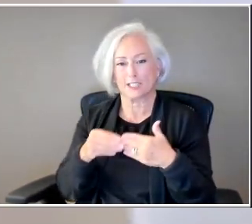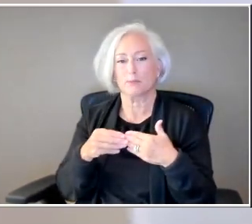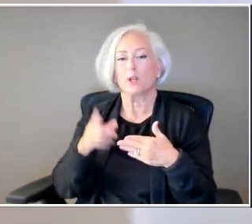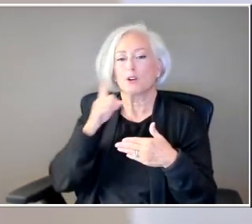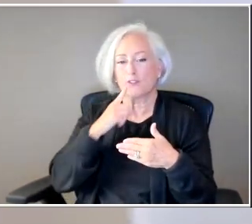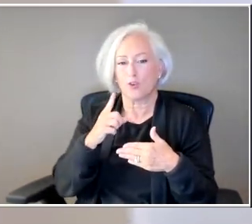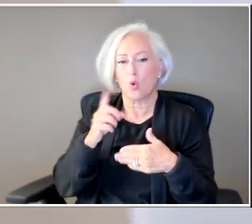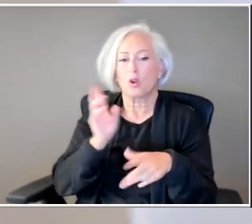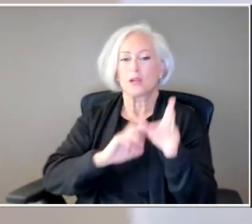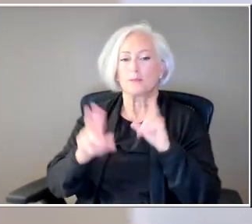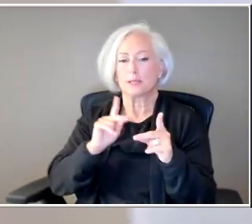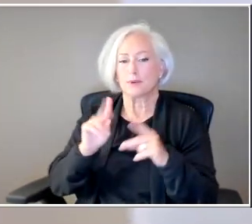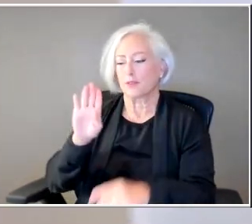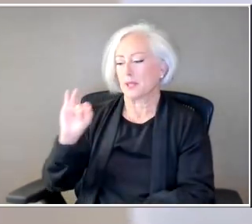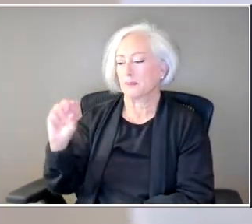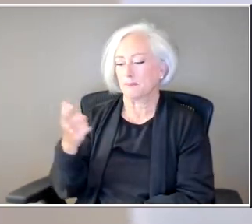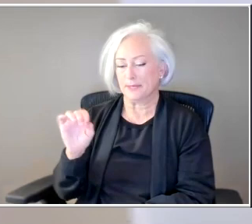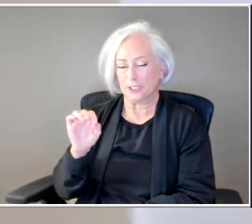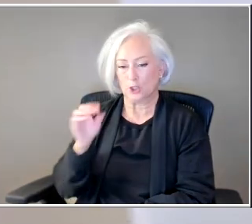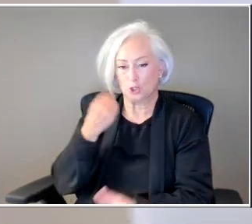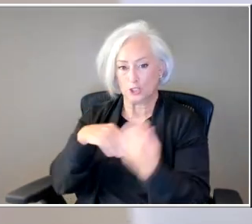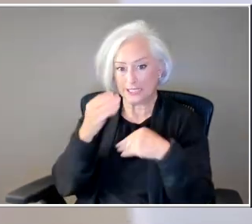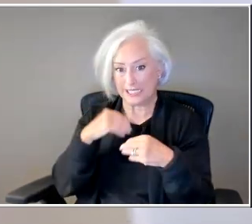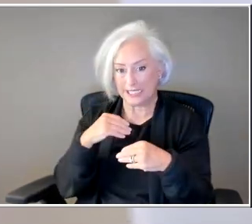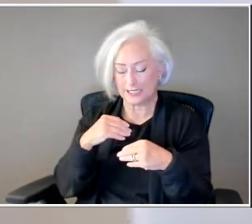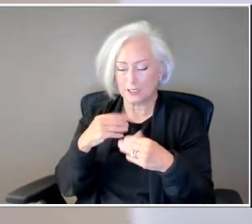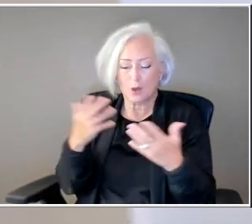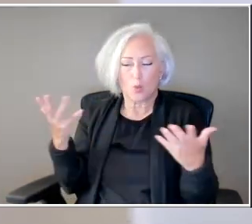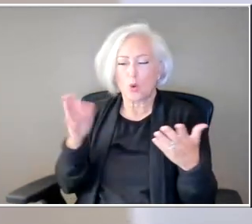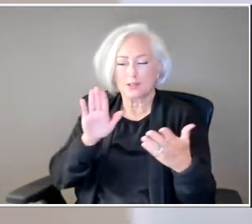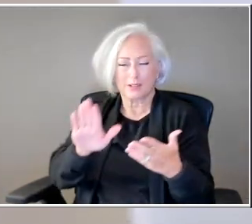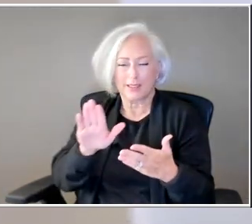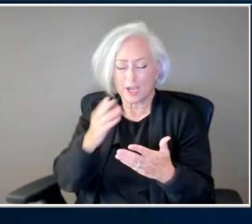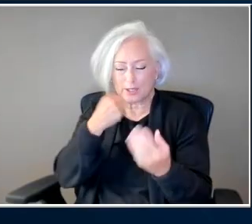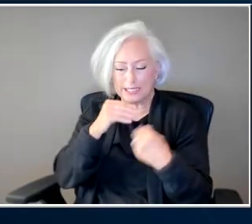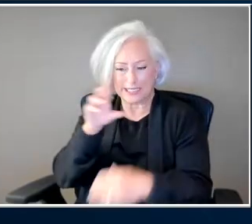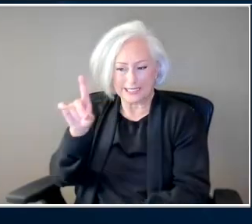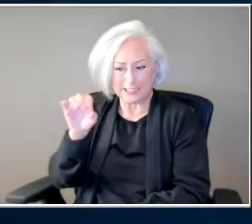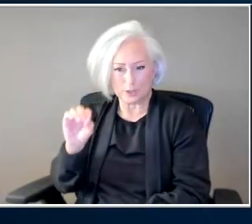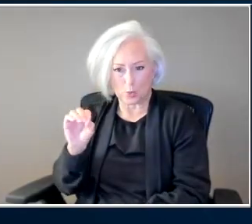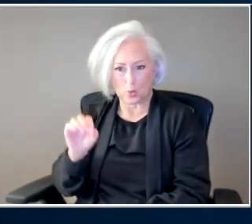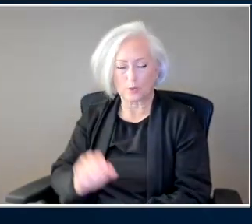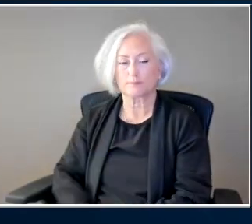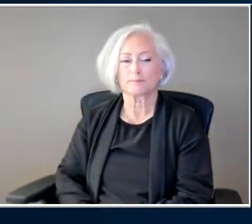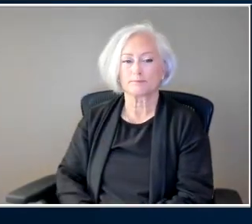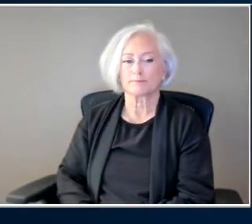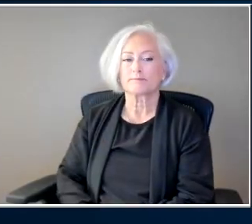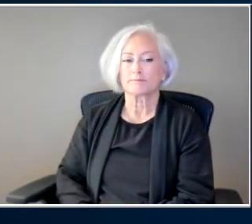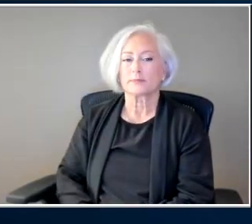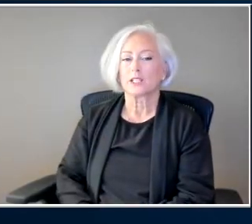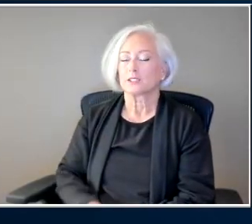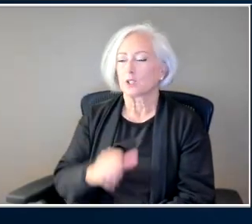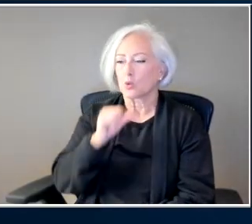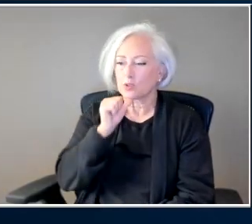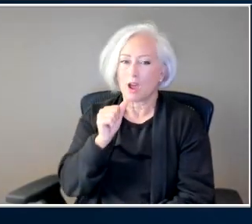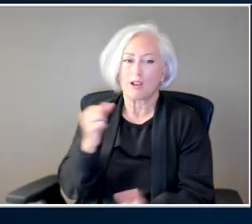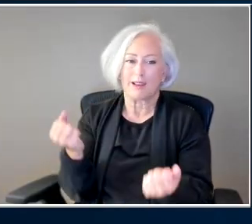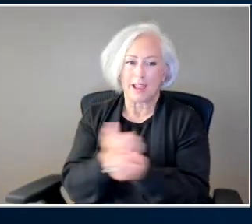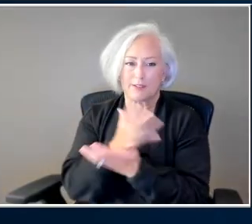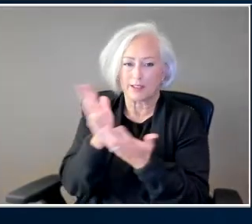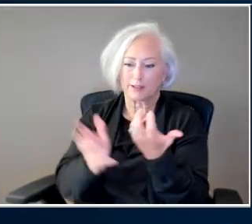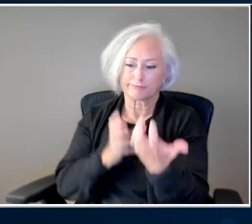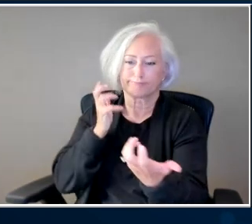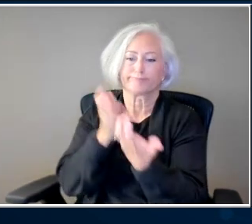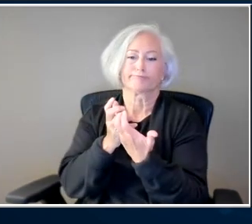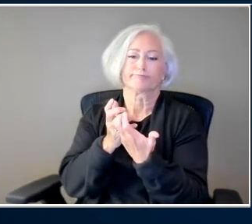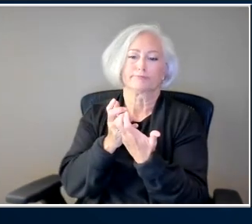we have to look at the type of eating disorder a person is struggling with. It's not that, not one size fits all as far as that go. And it's not a